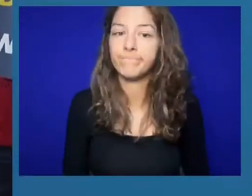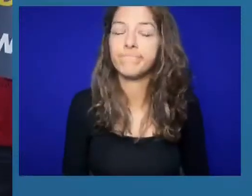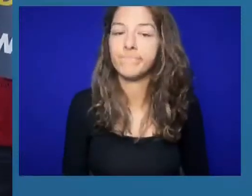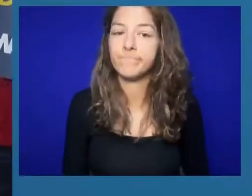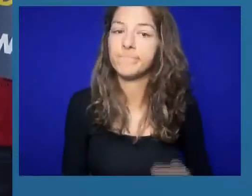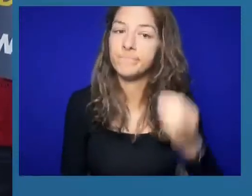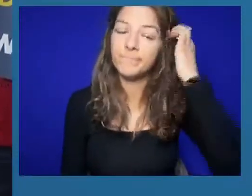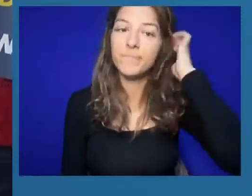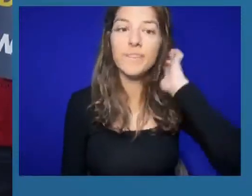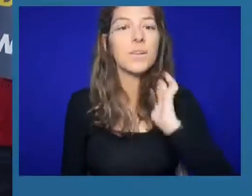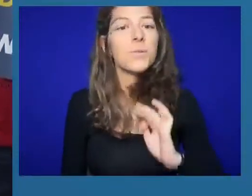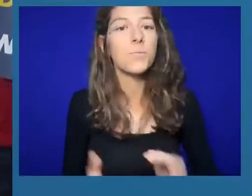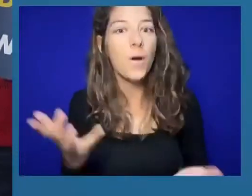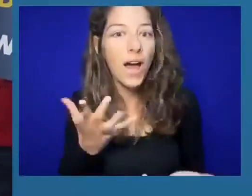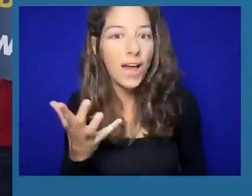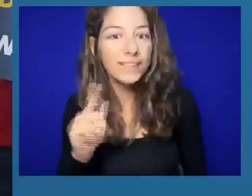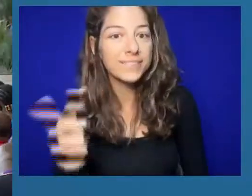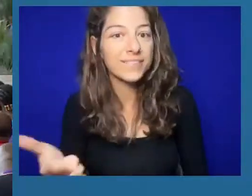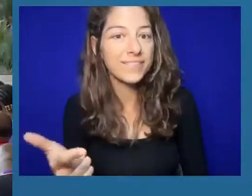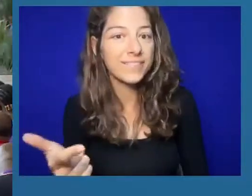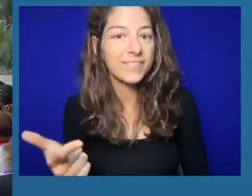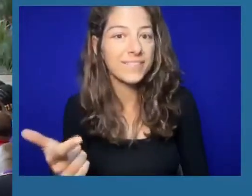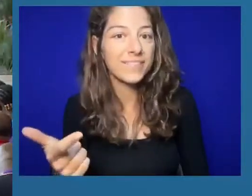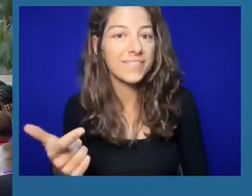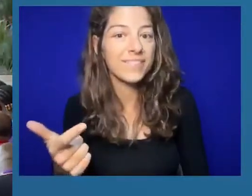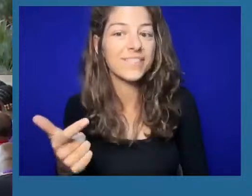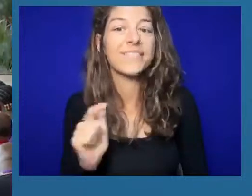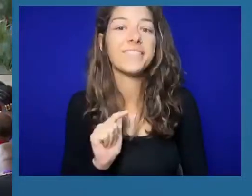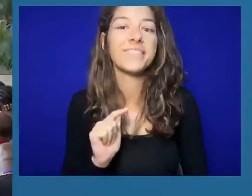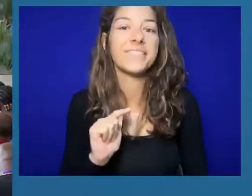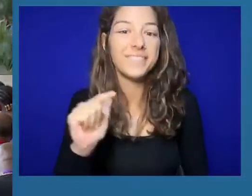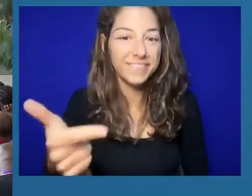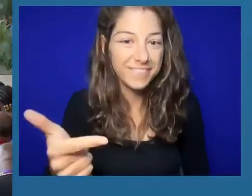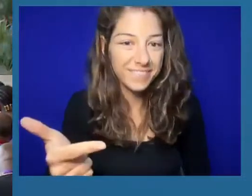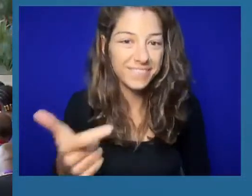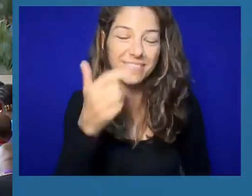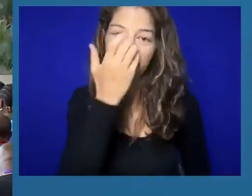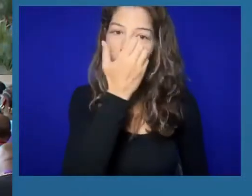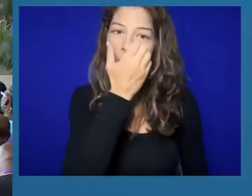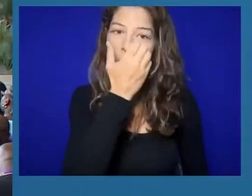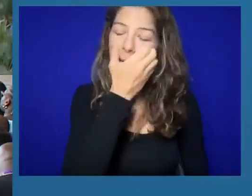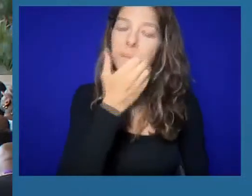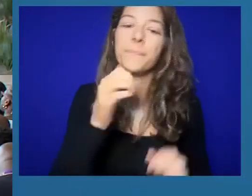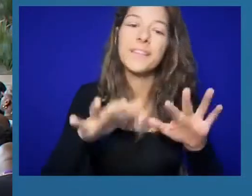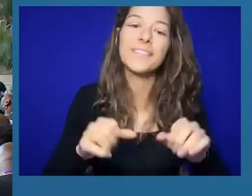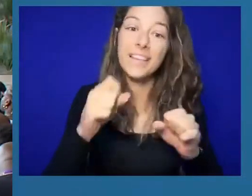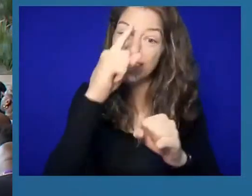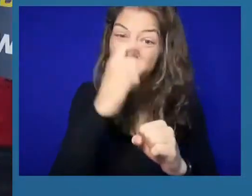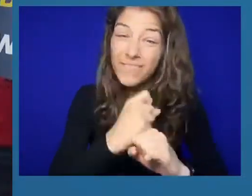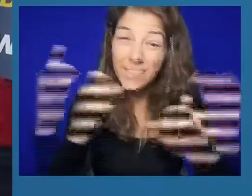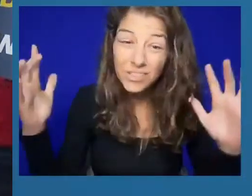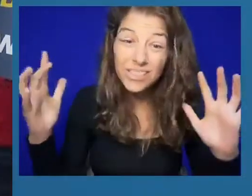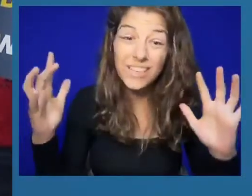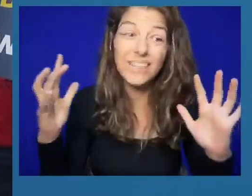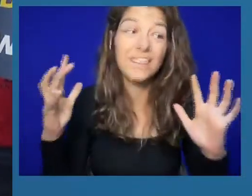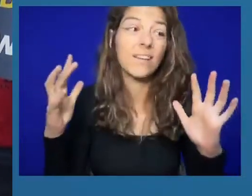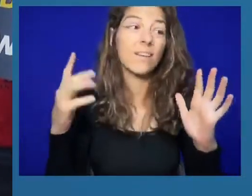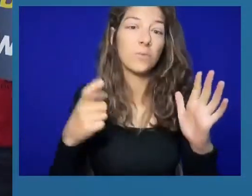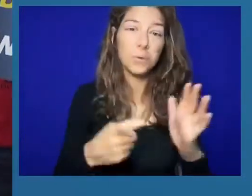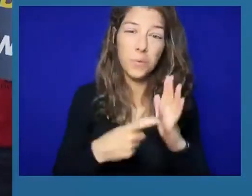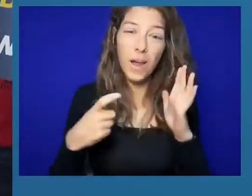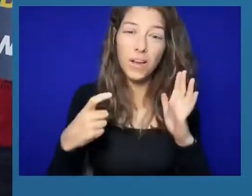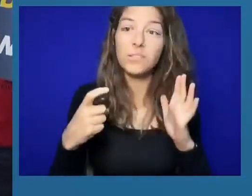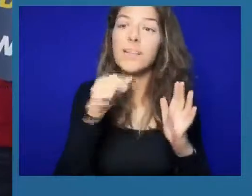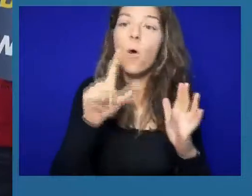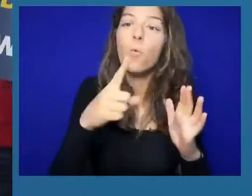Se puede! Se puede! But it takes vision. It's not only vision,